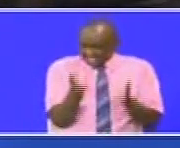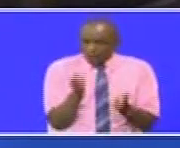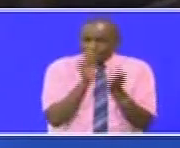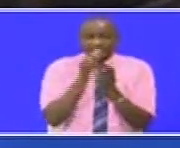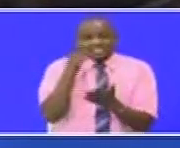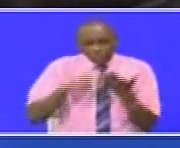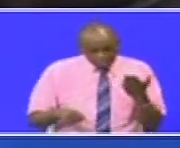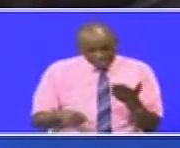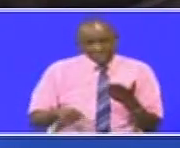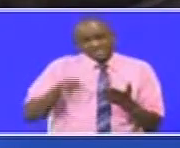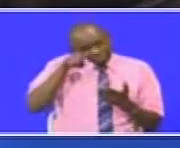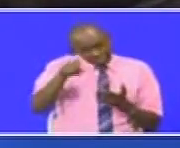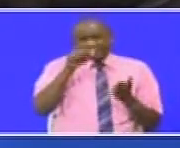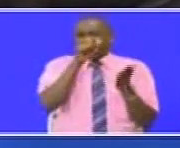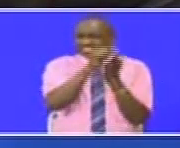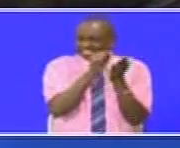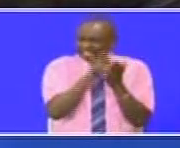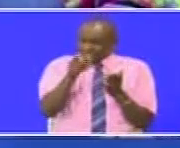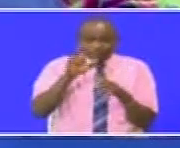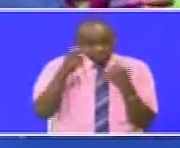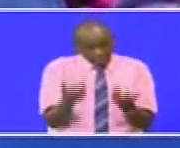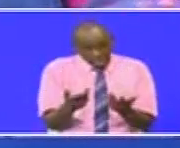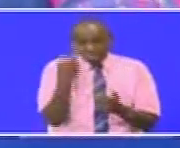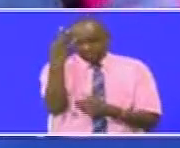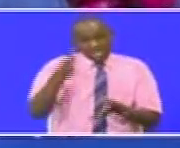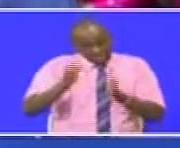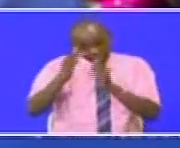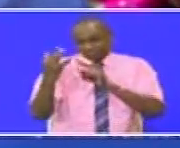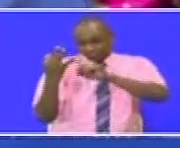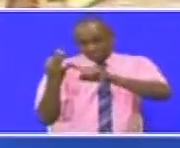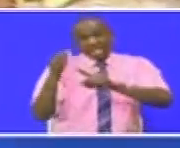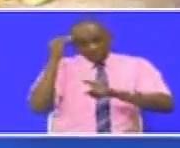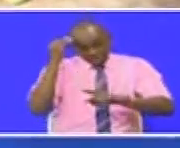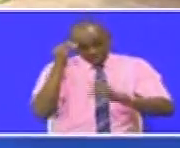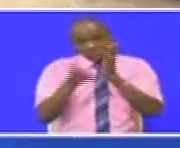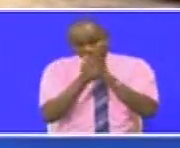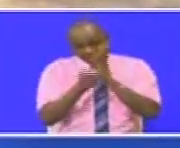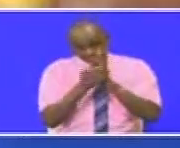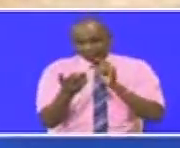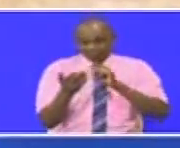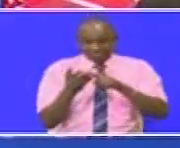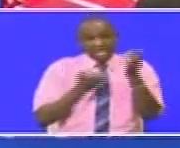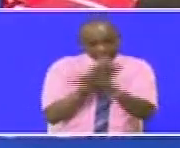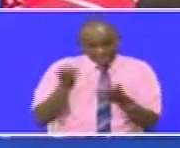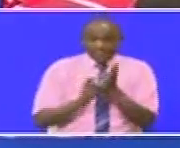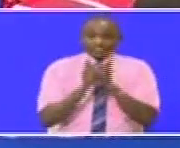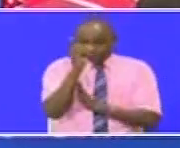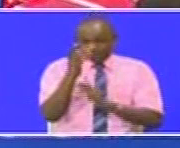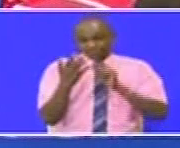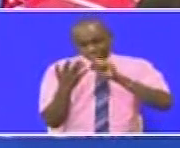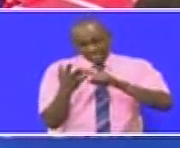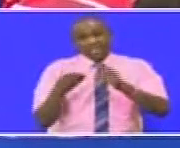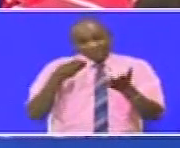bank, the shared growth agenda will be driven through three pillars: education and skills, enterprise development,